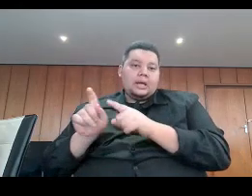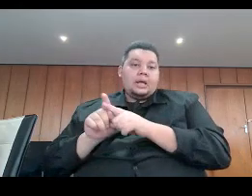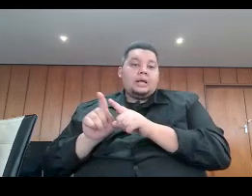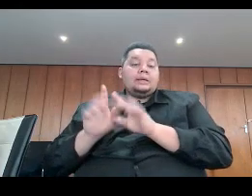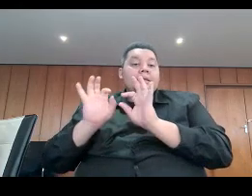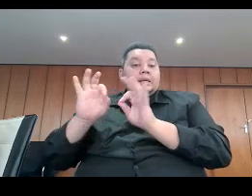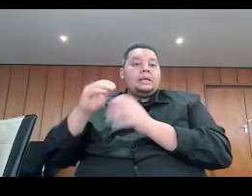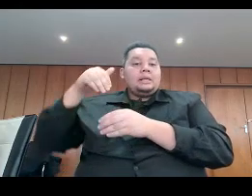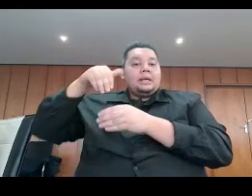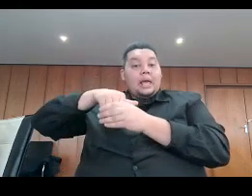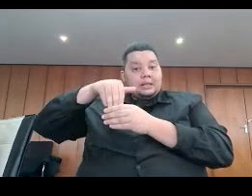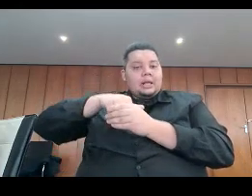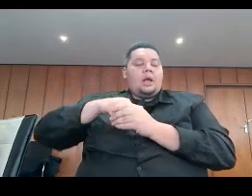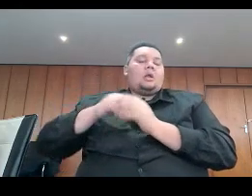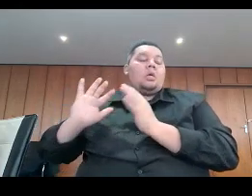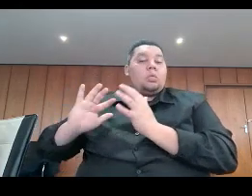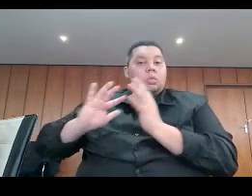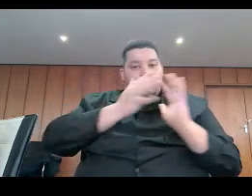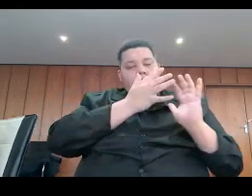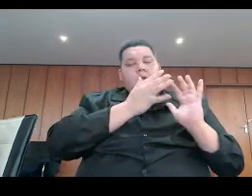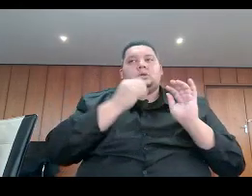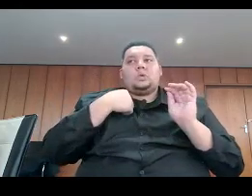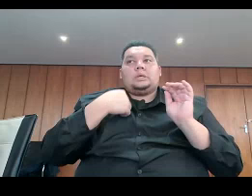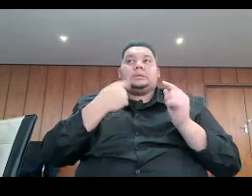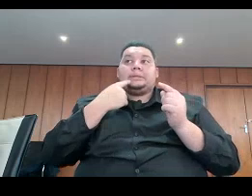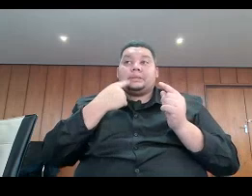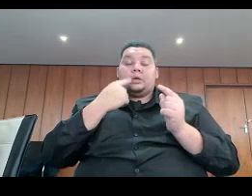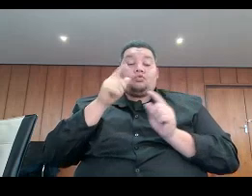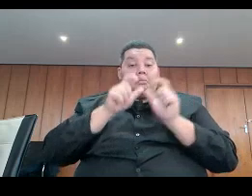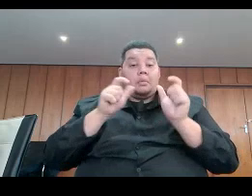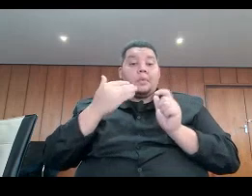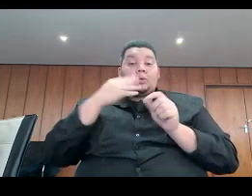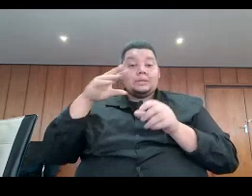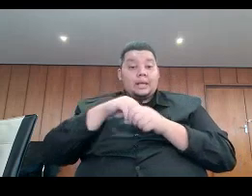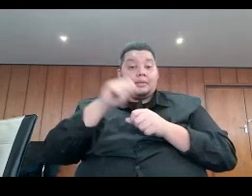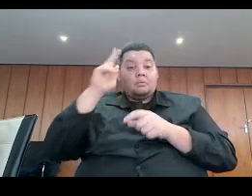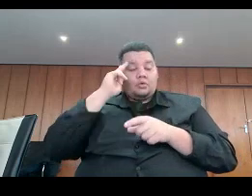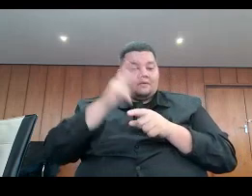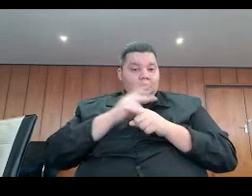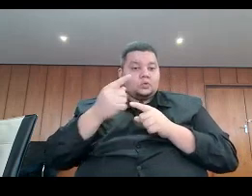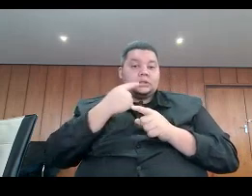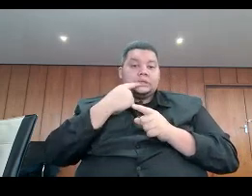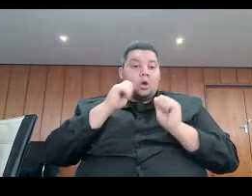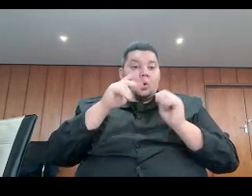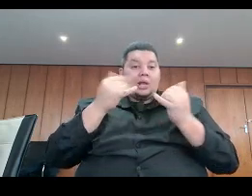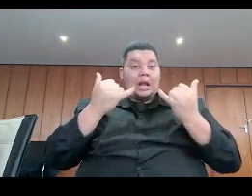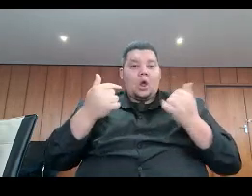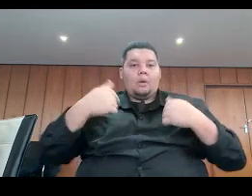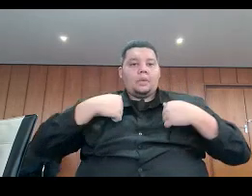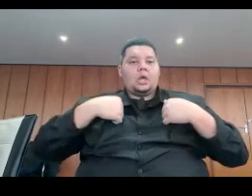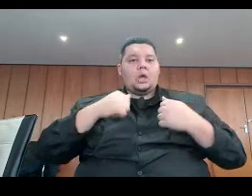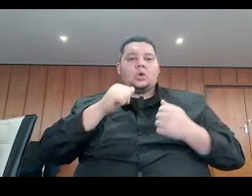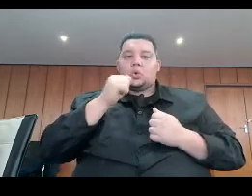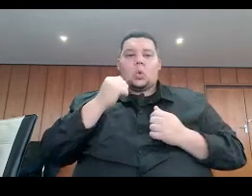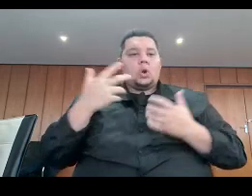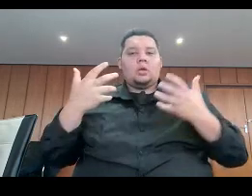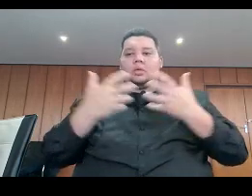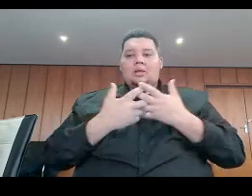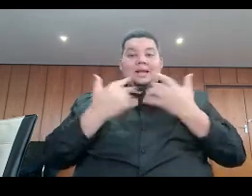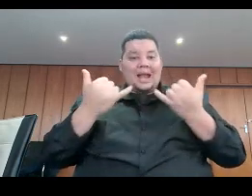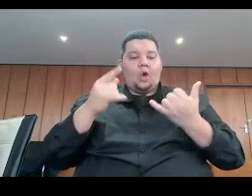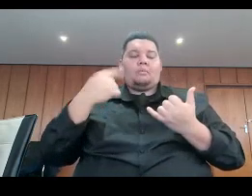the internal disruption that I think is saying to people in the professions, but now I don't fit in, and now you're